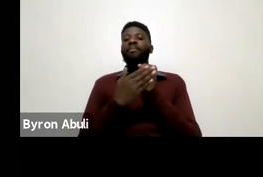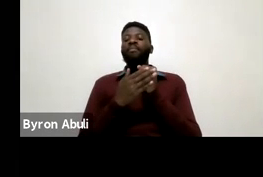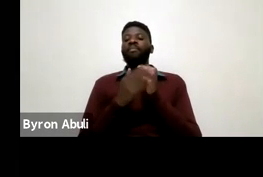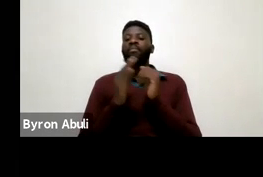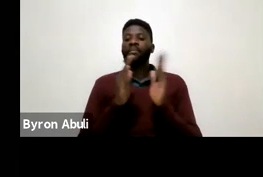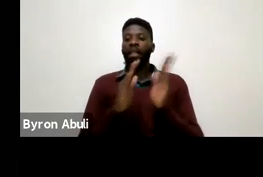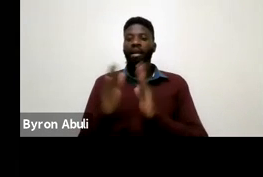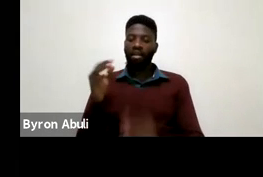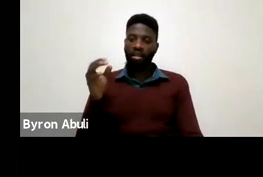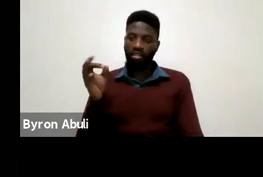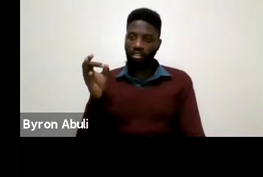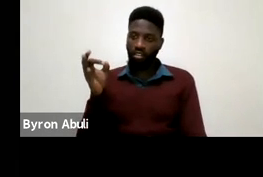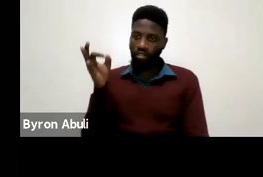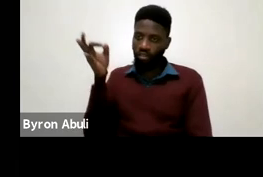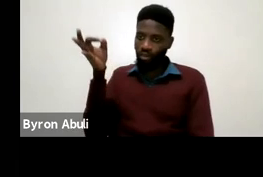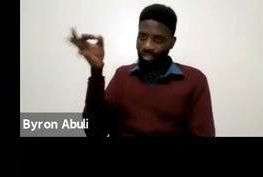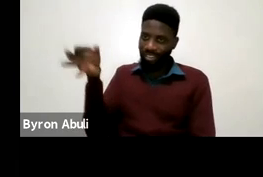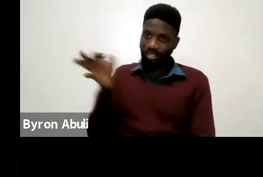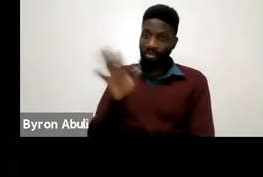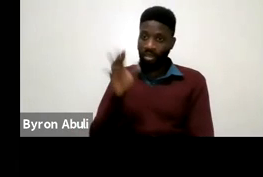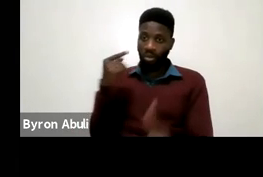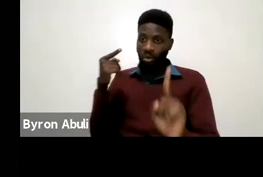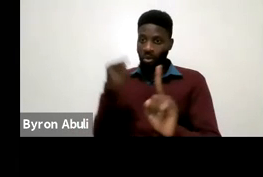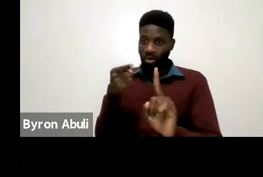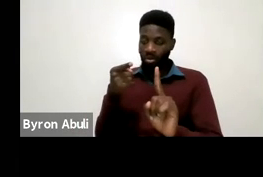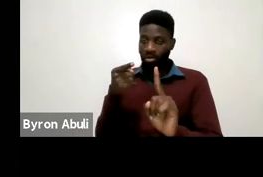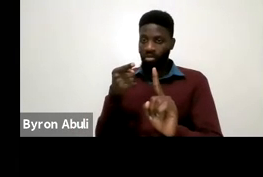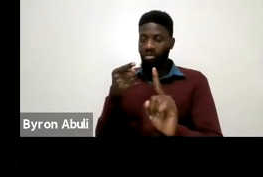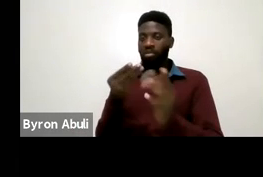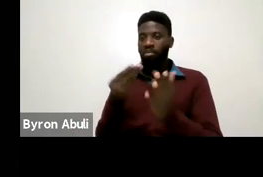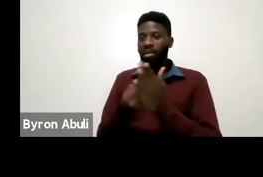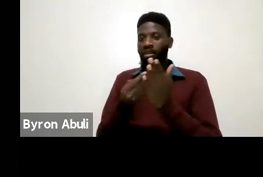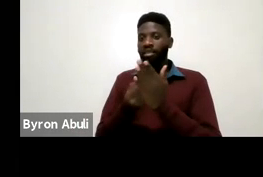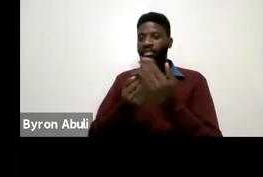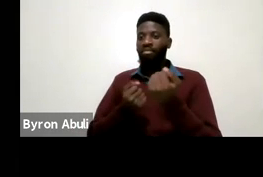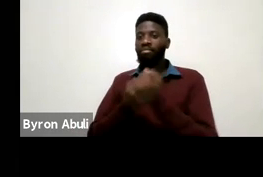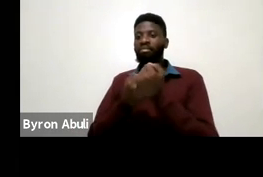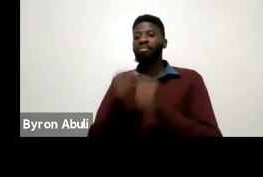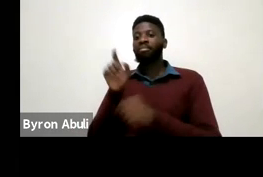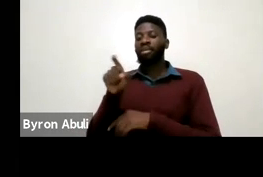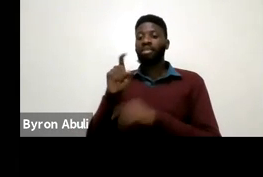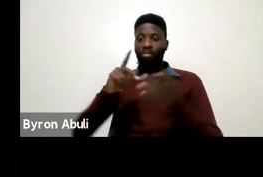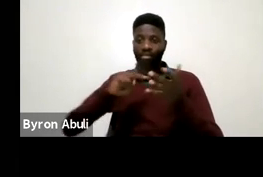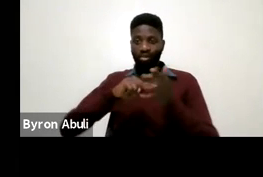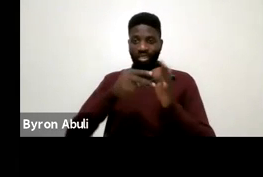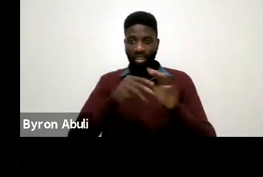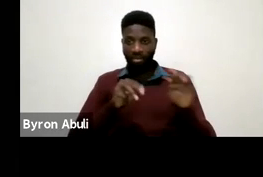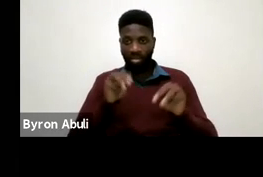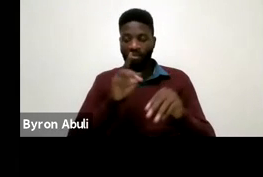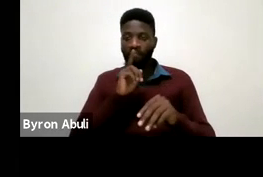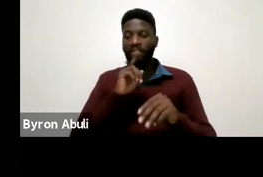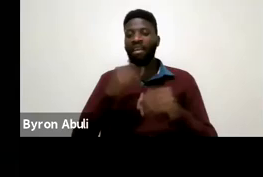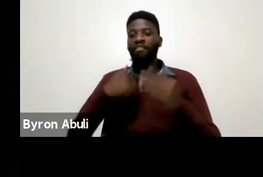goals will require to be financed. For those who are in project management, you remember what we call the project triangle. In that